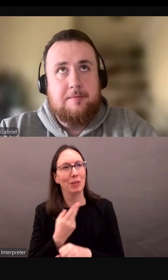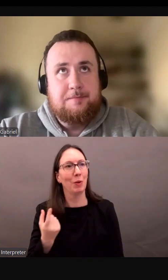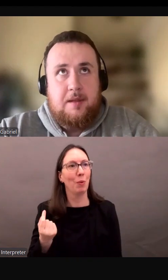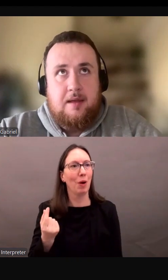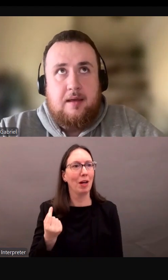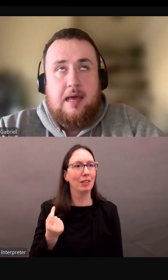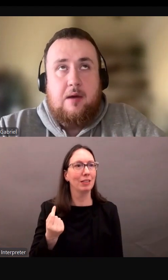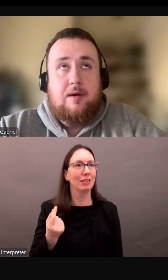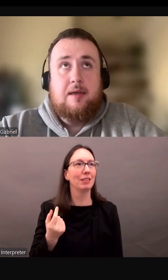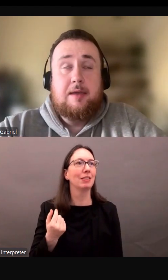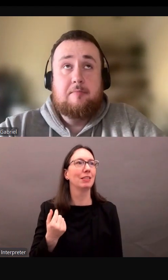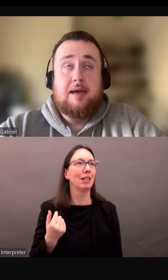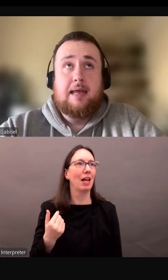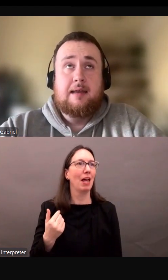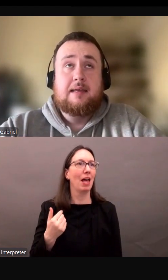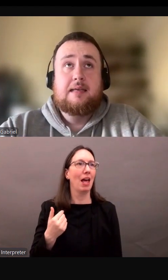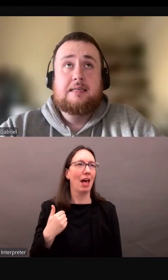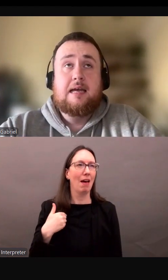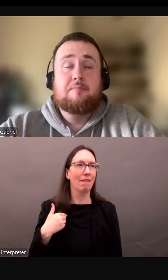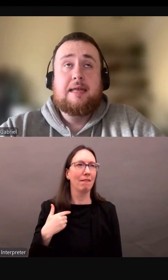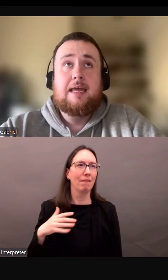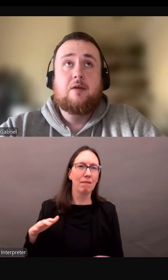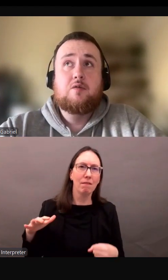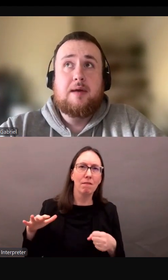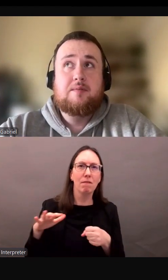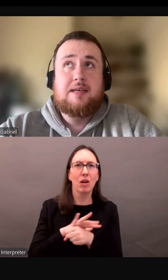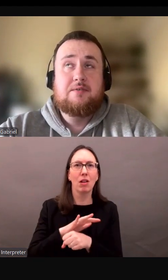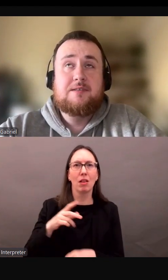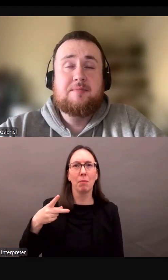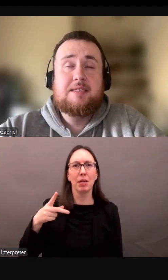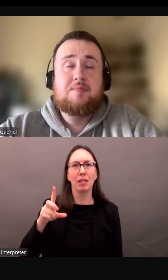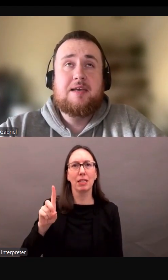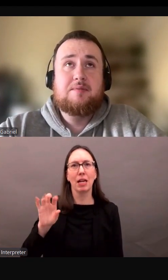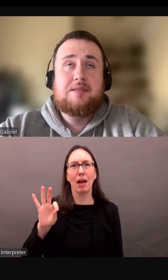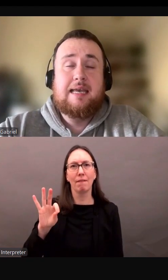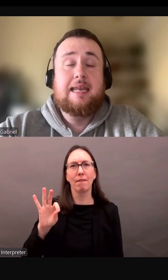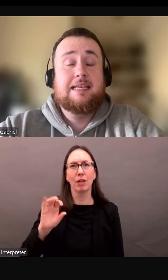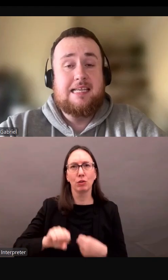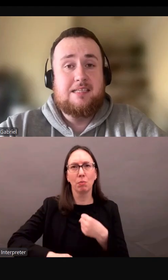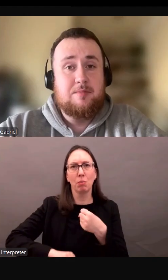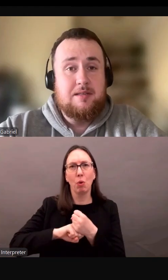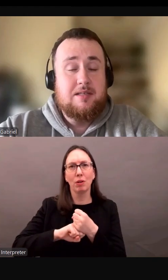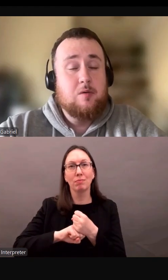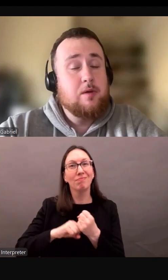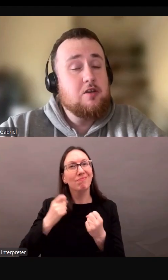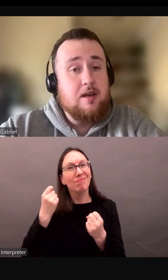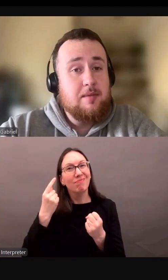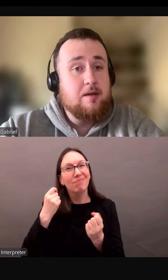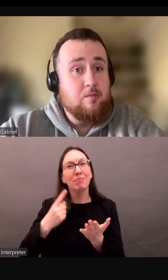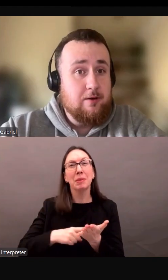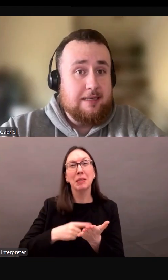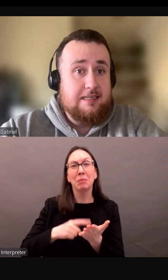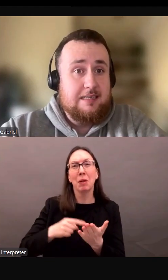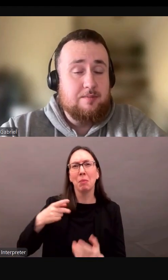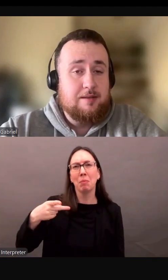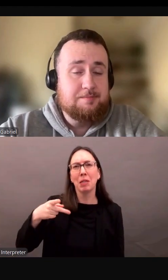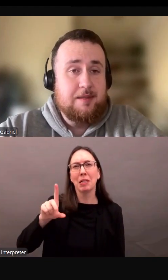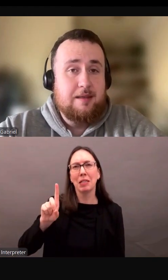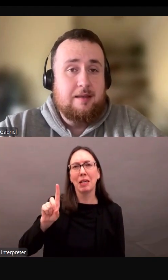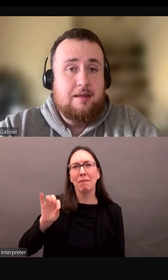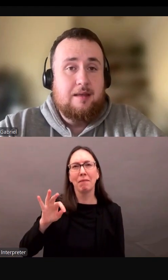support. And what I mean by that is that PDFs by themselves can be sometimes inaccessible. So we try to make them more